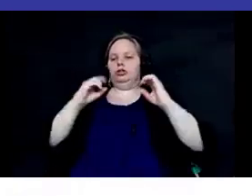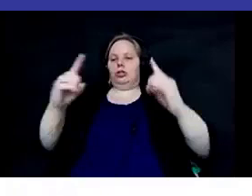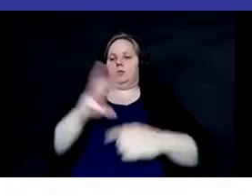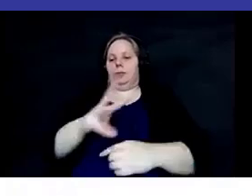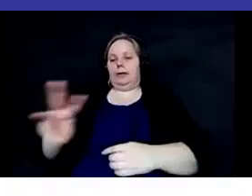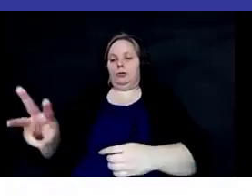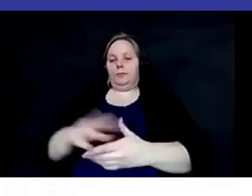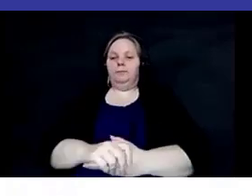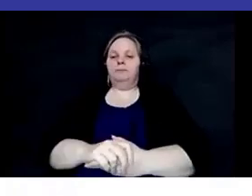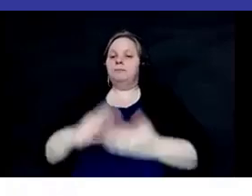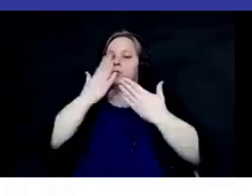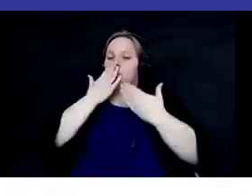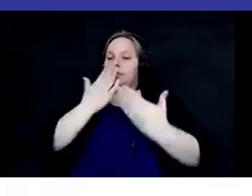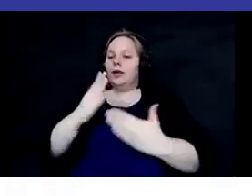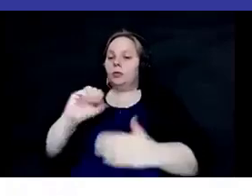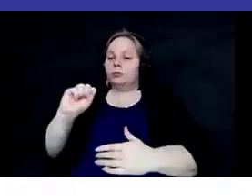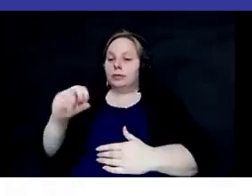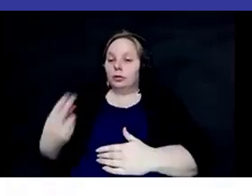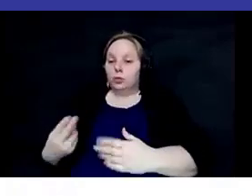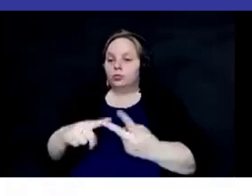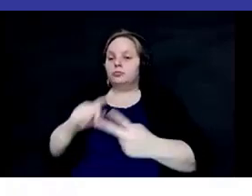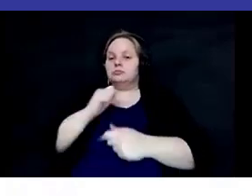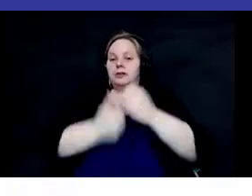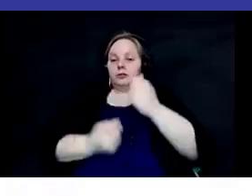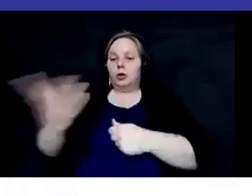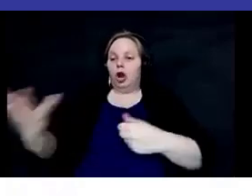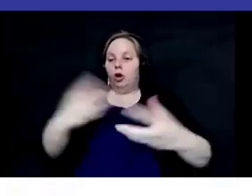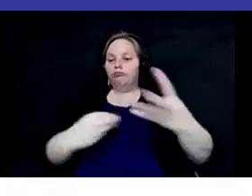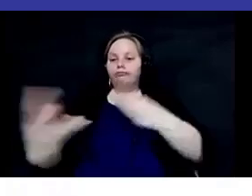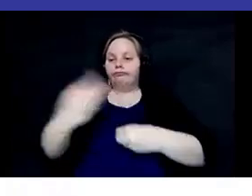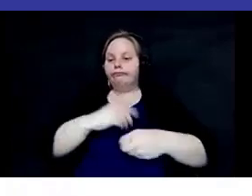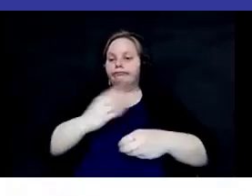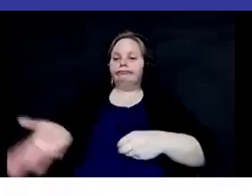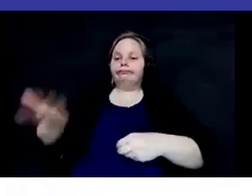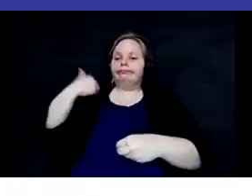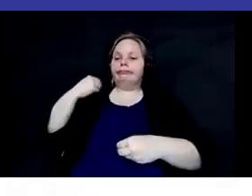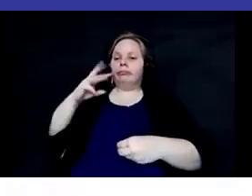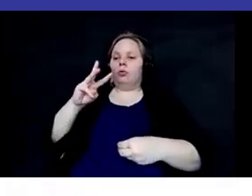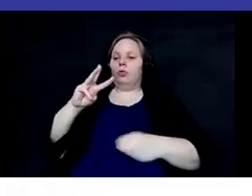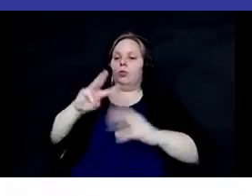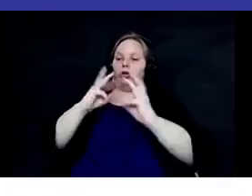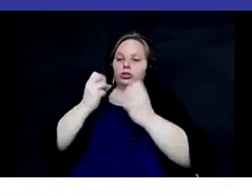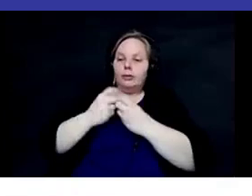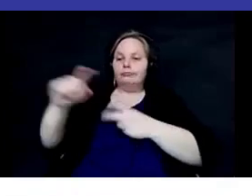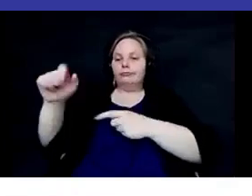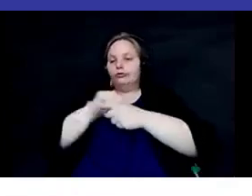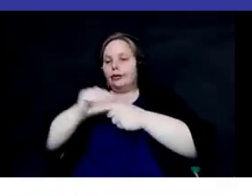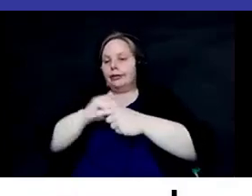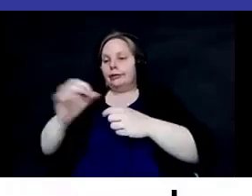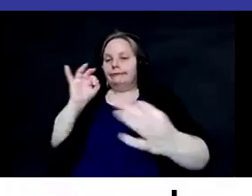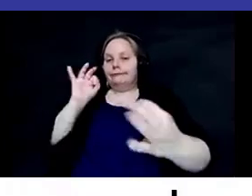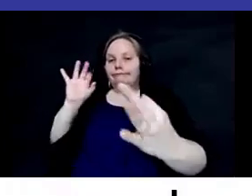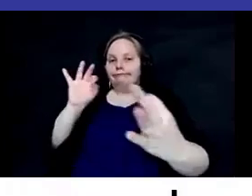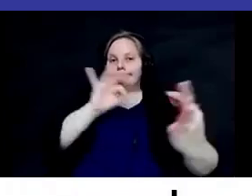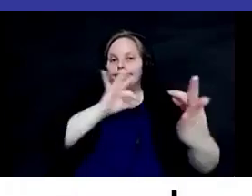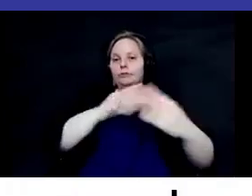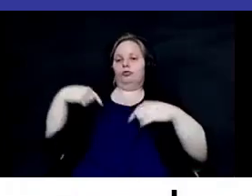you to all the stakeholders and everyone who's been in previous workshops and trainings for providing your feedback to get us to where we are today.